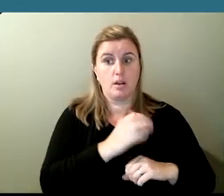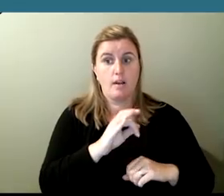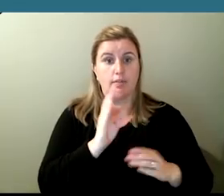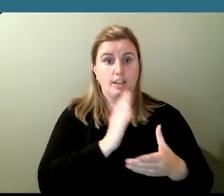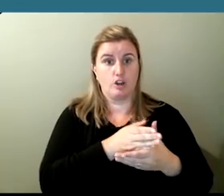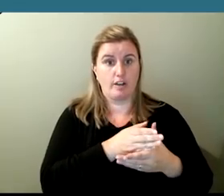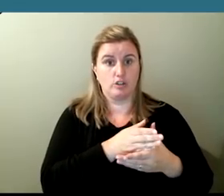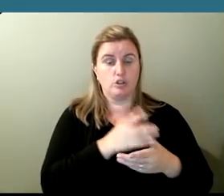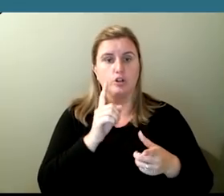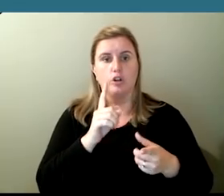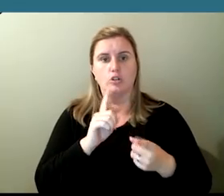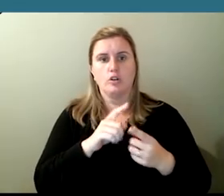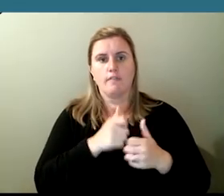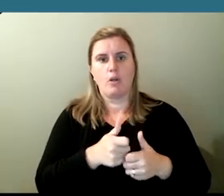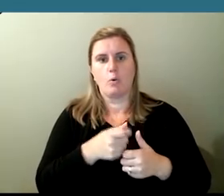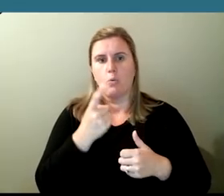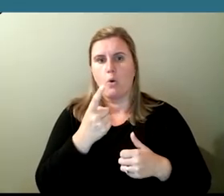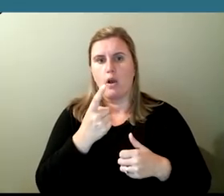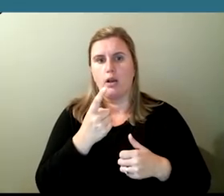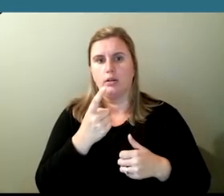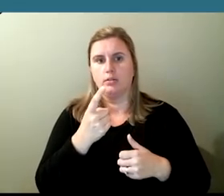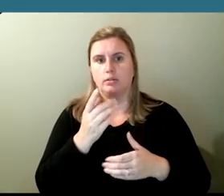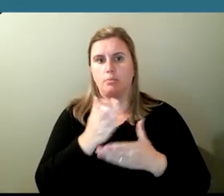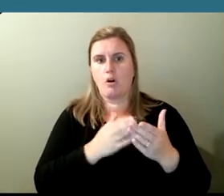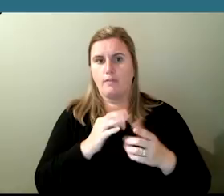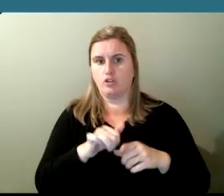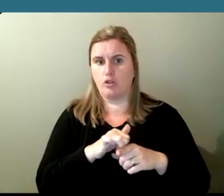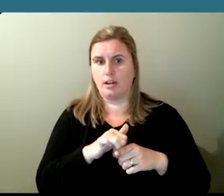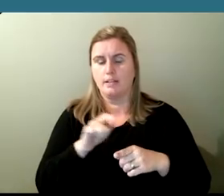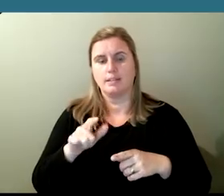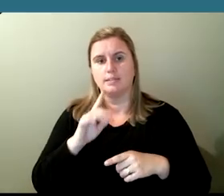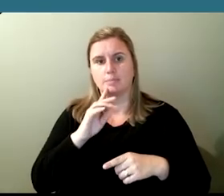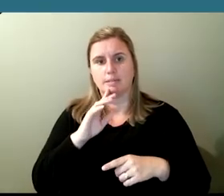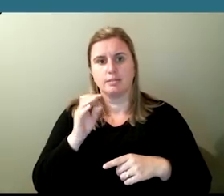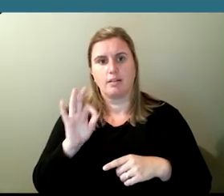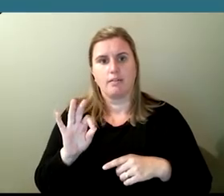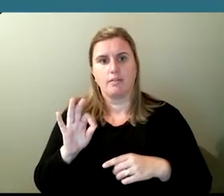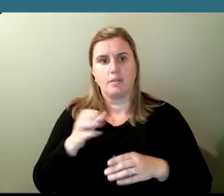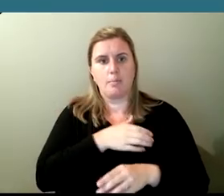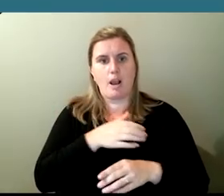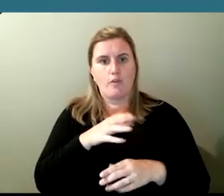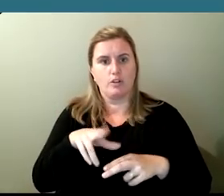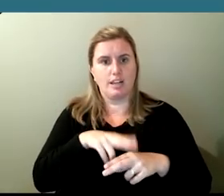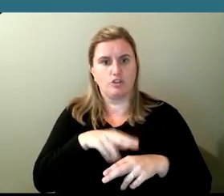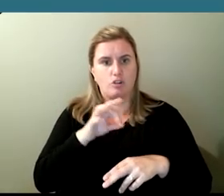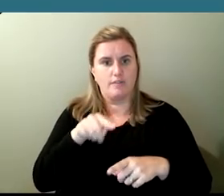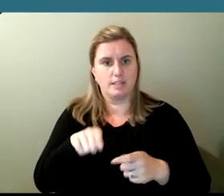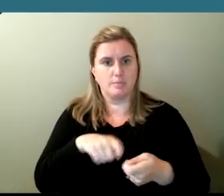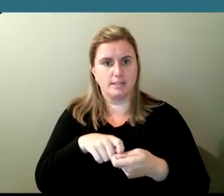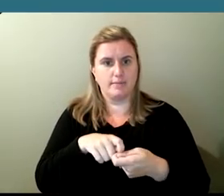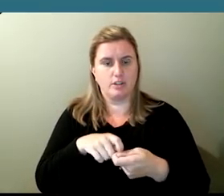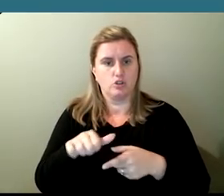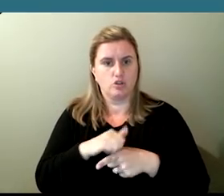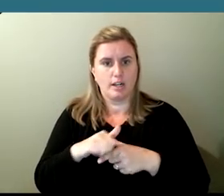intervention following only one implementation of the training. So this could speak of the powerful nature of this specific